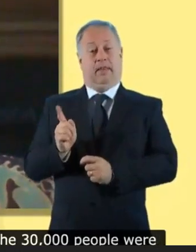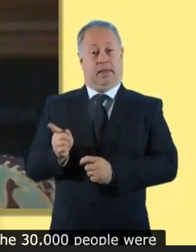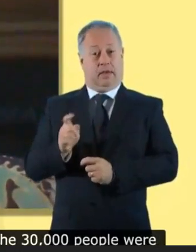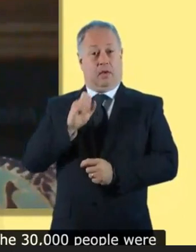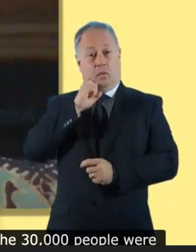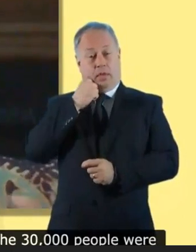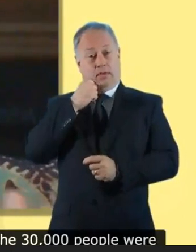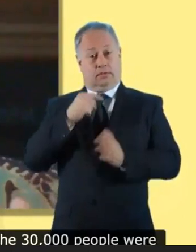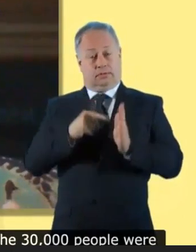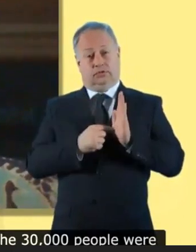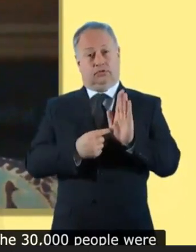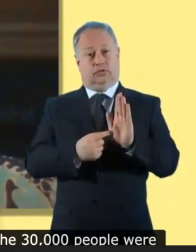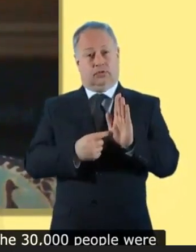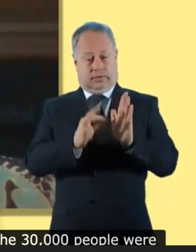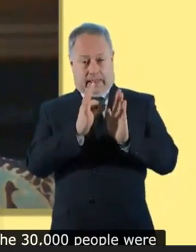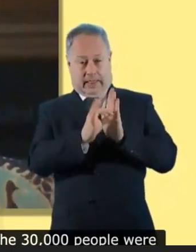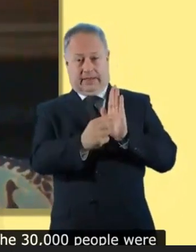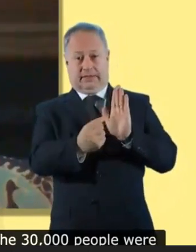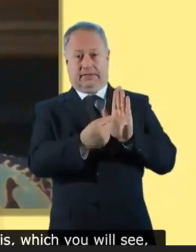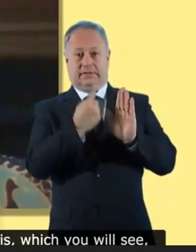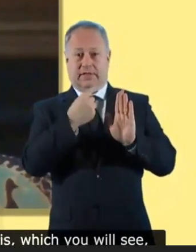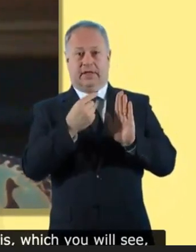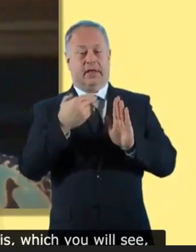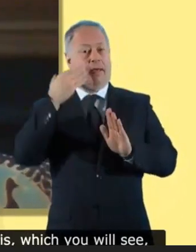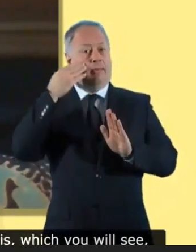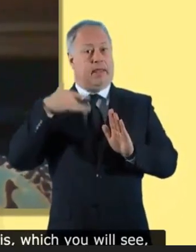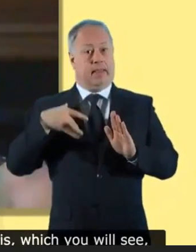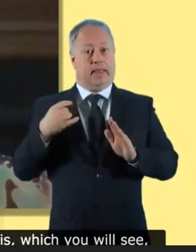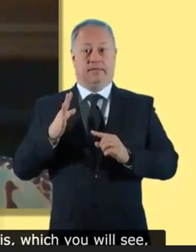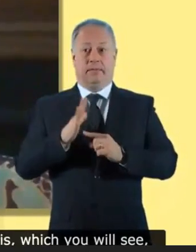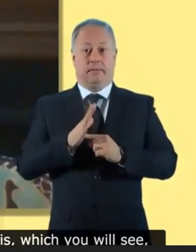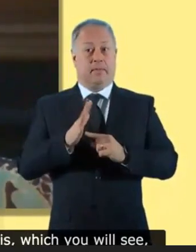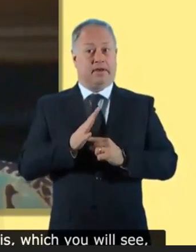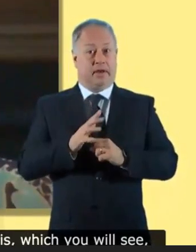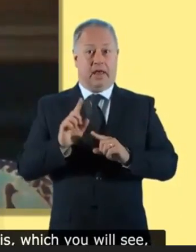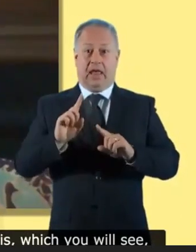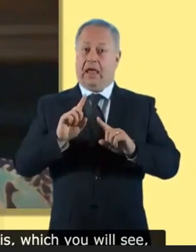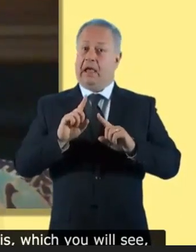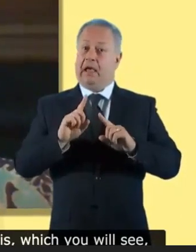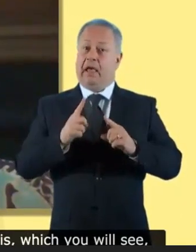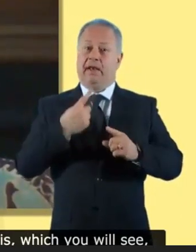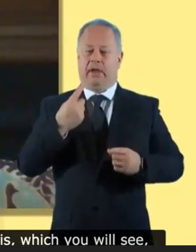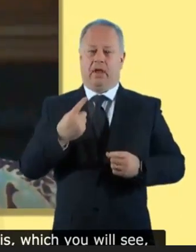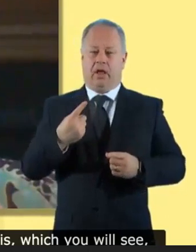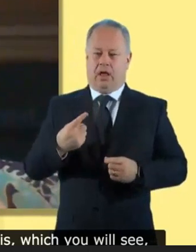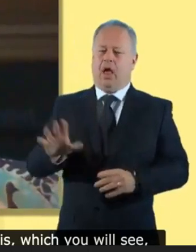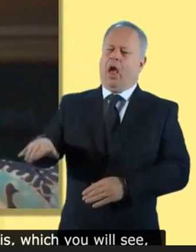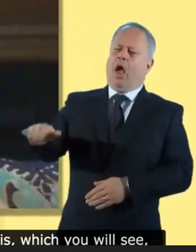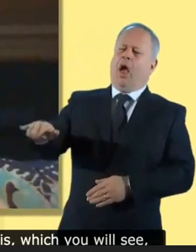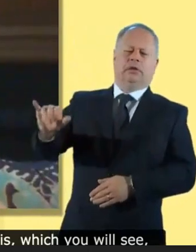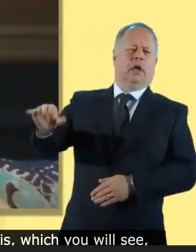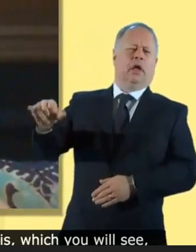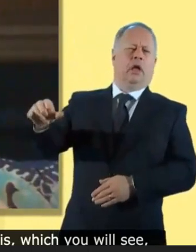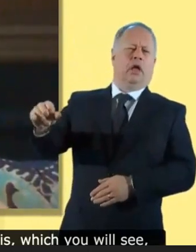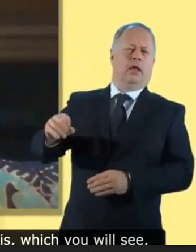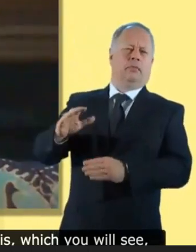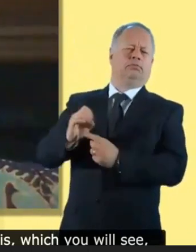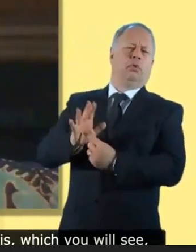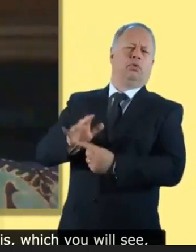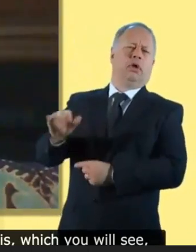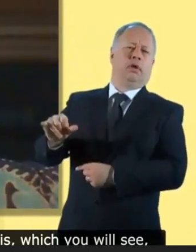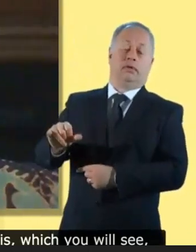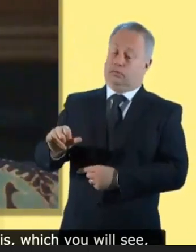the line that says that Black Lives Matter cannot remain a platitude. It's got to mean that we have results